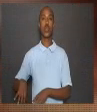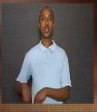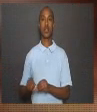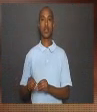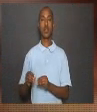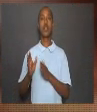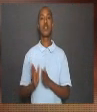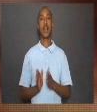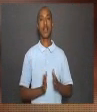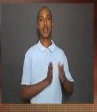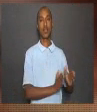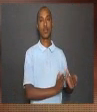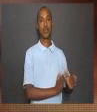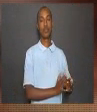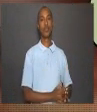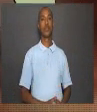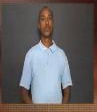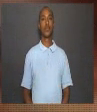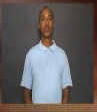Students, let's get ready.